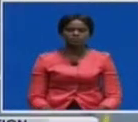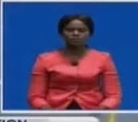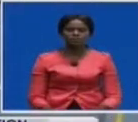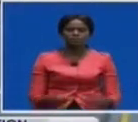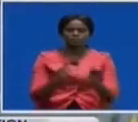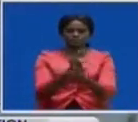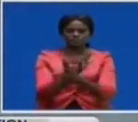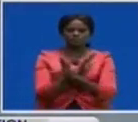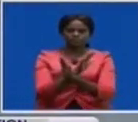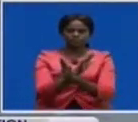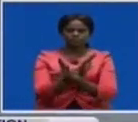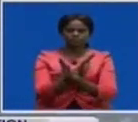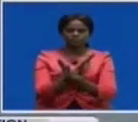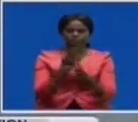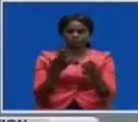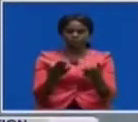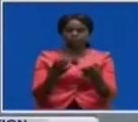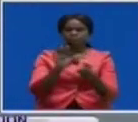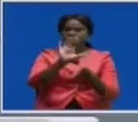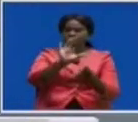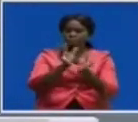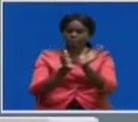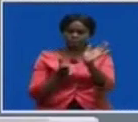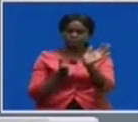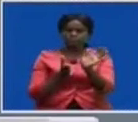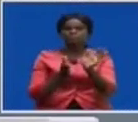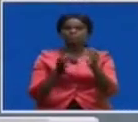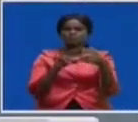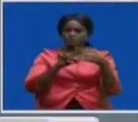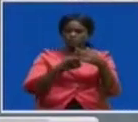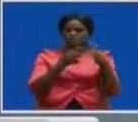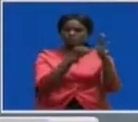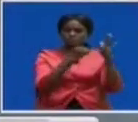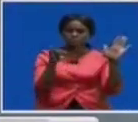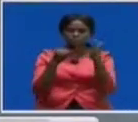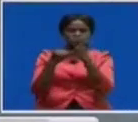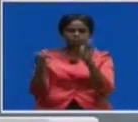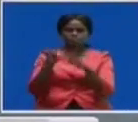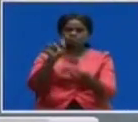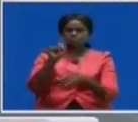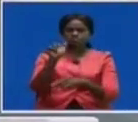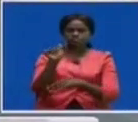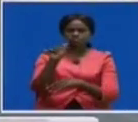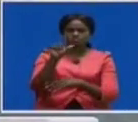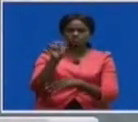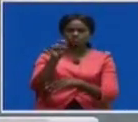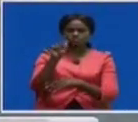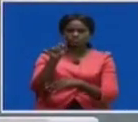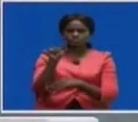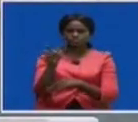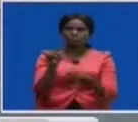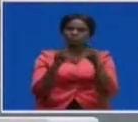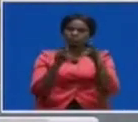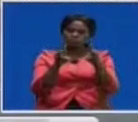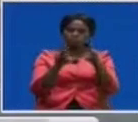And the Zambia Kufukan Karate Federation has embarked on talent identification among the youth as one way to popularize